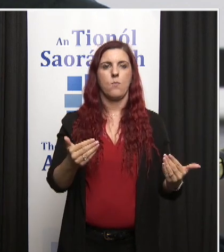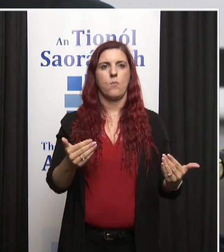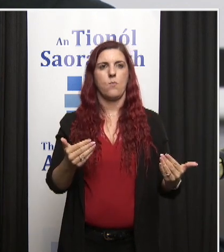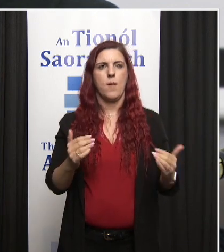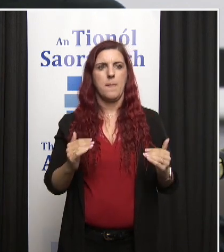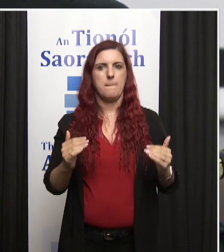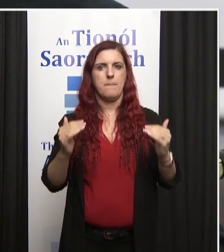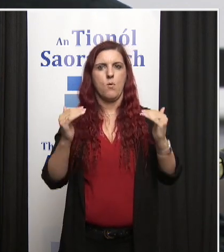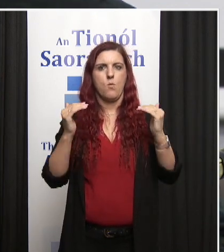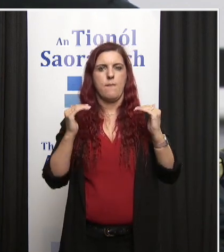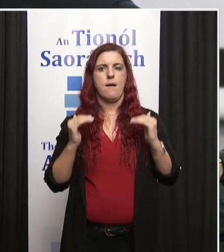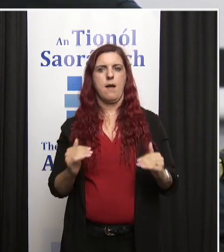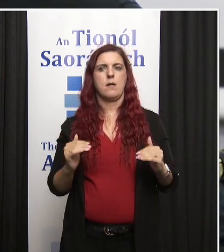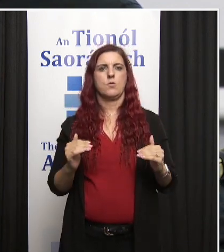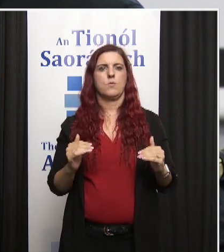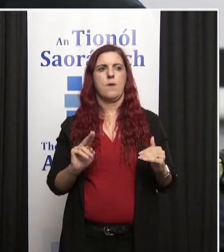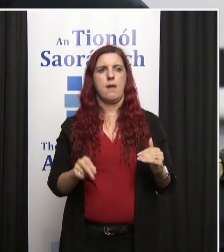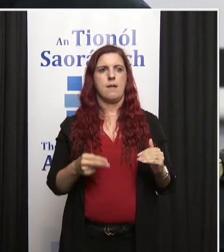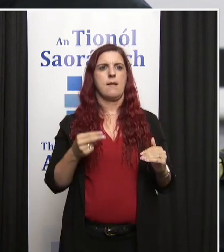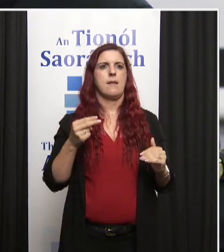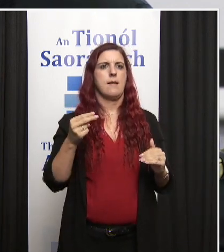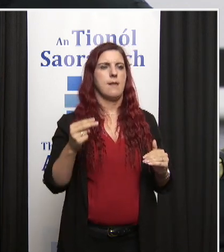move to our next